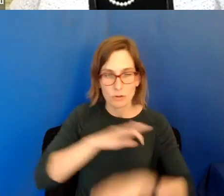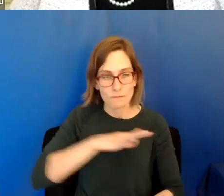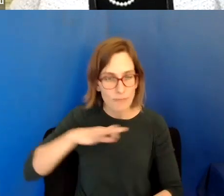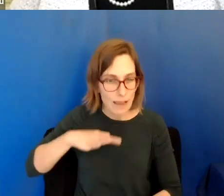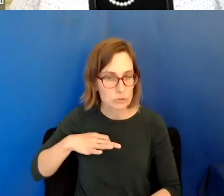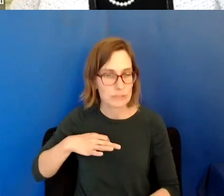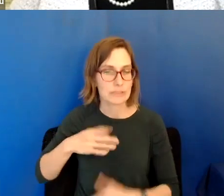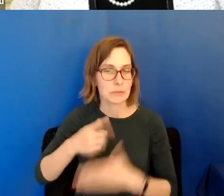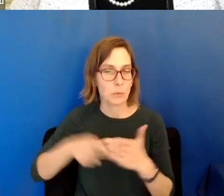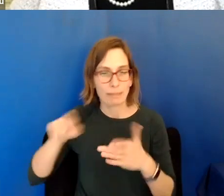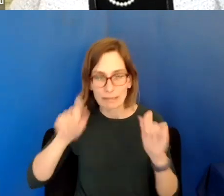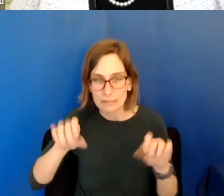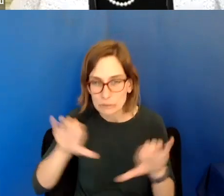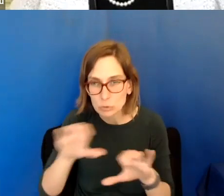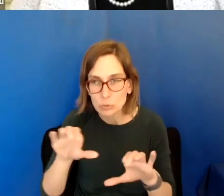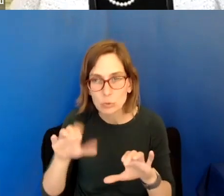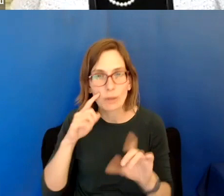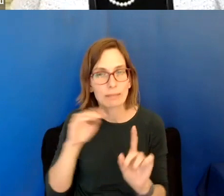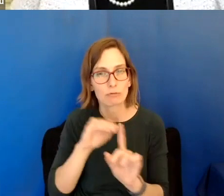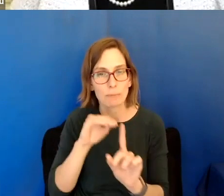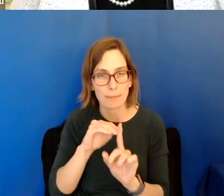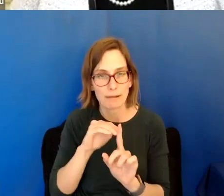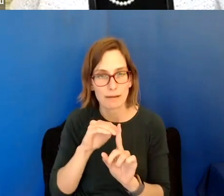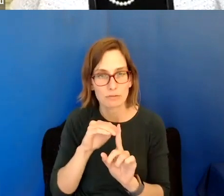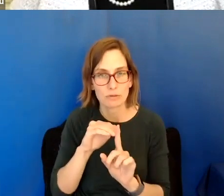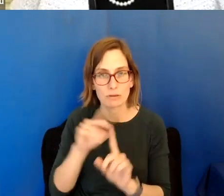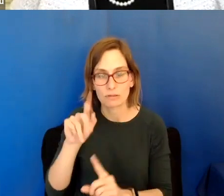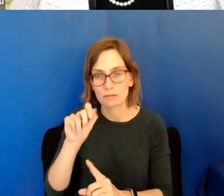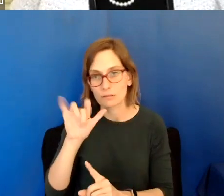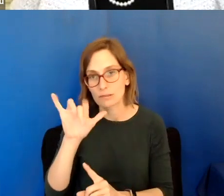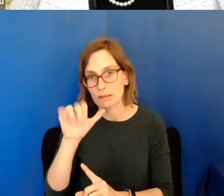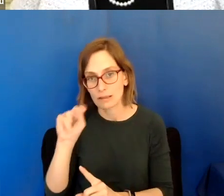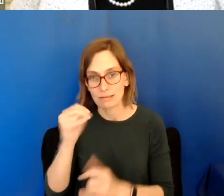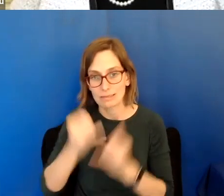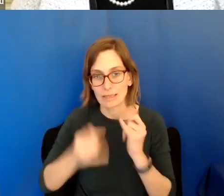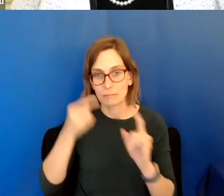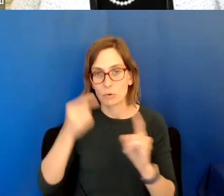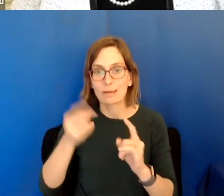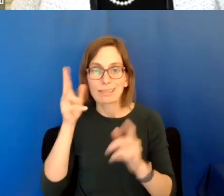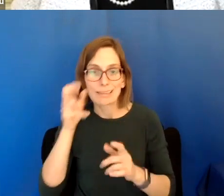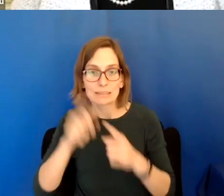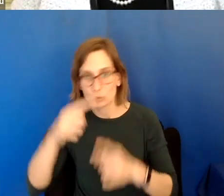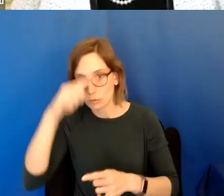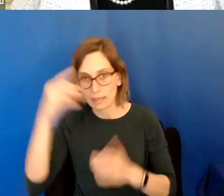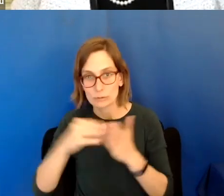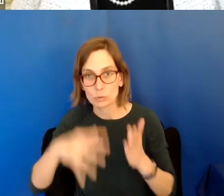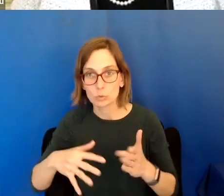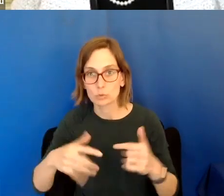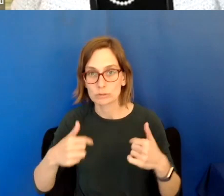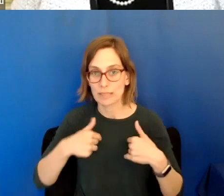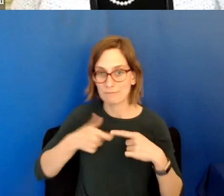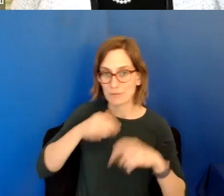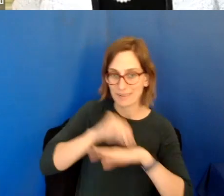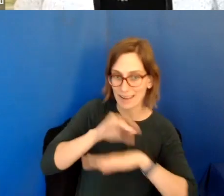And I think to remind you all of Kaylin's last point of listening to Black students. Admittedly, I come from a counseling